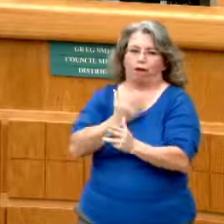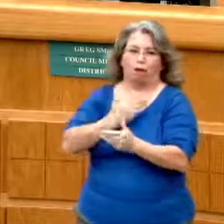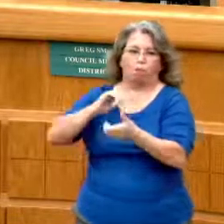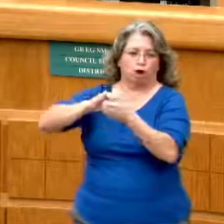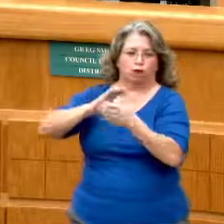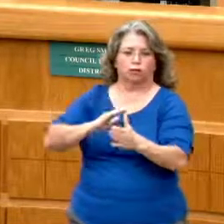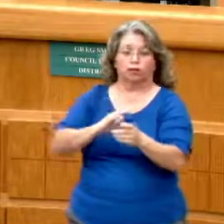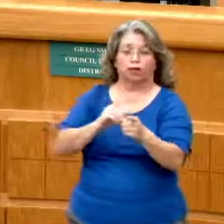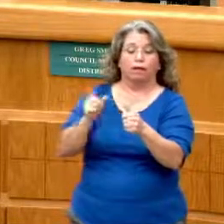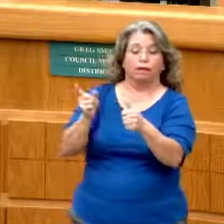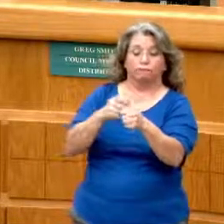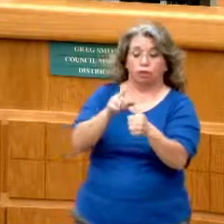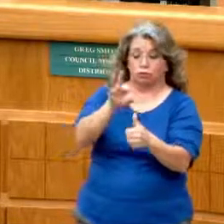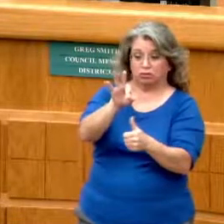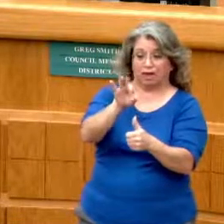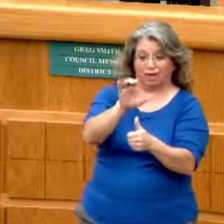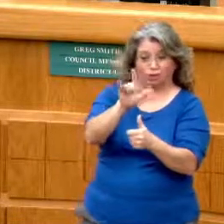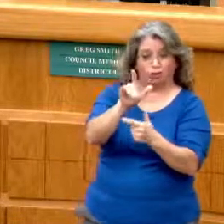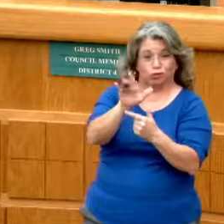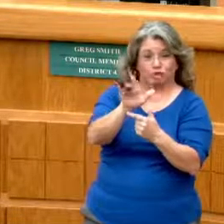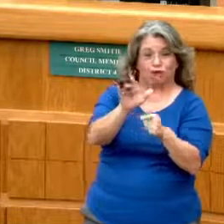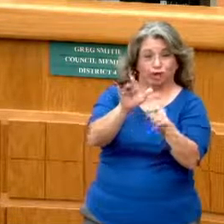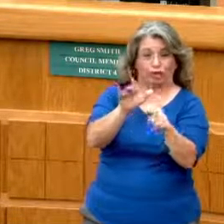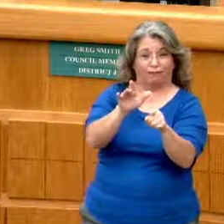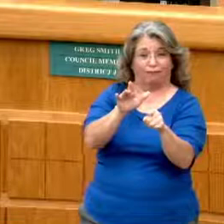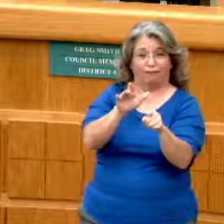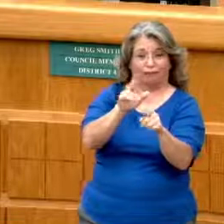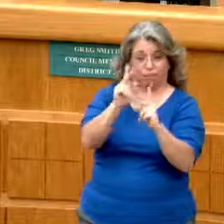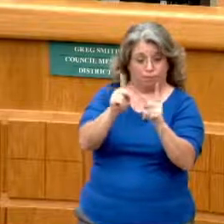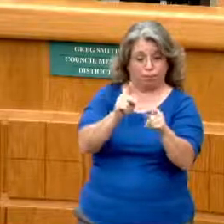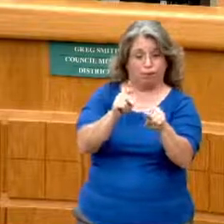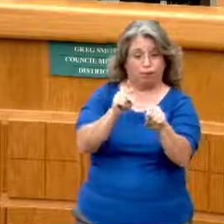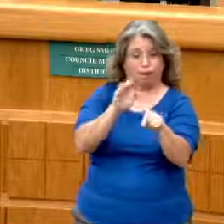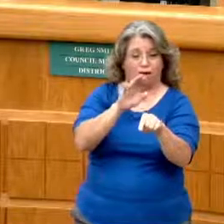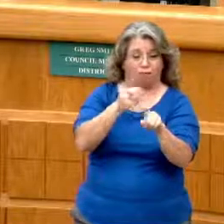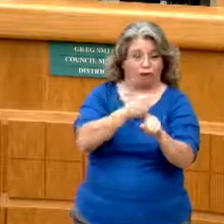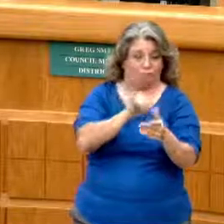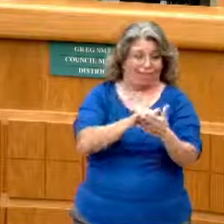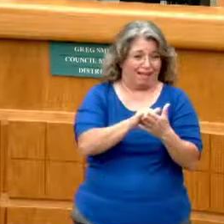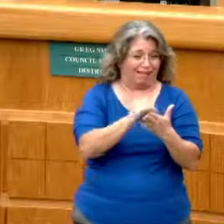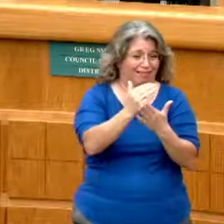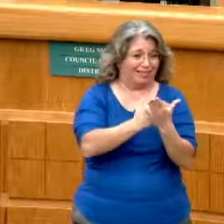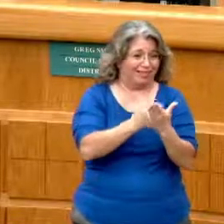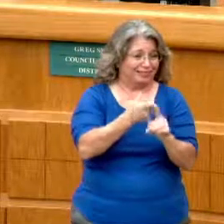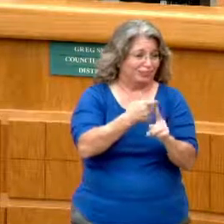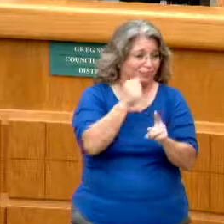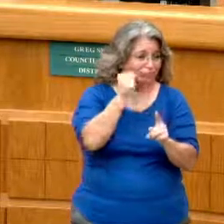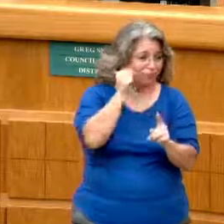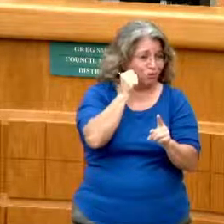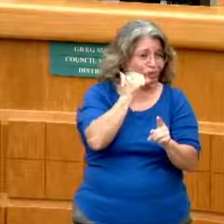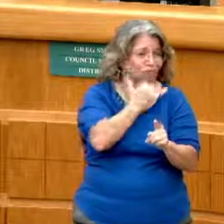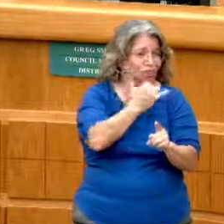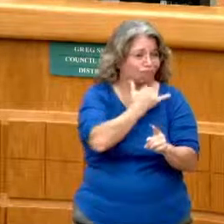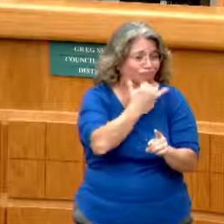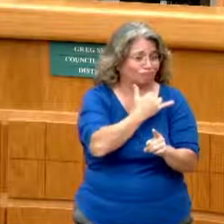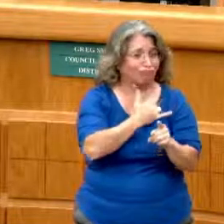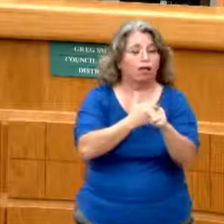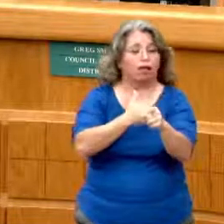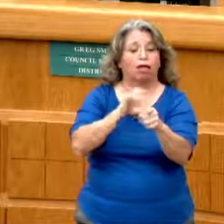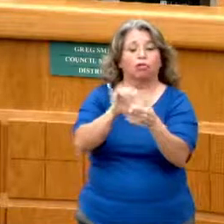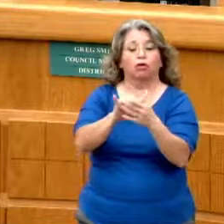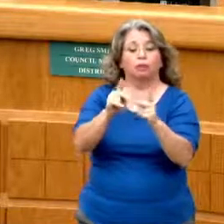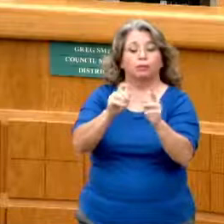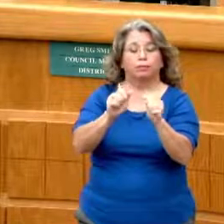first 925 that's on that oversubscribed list to come up to the fairgrounds Thursday, beginning at 10